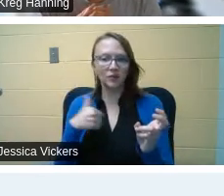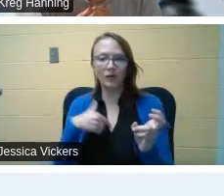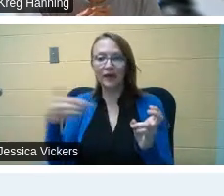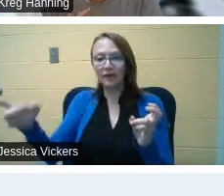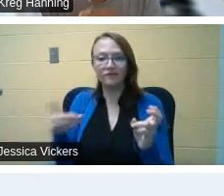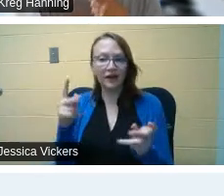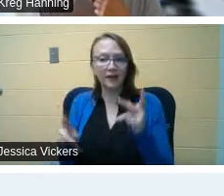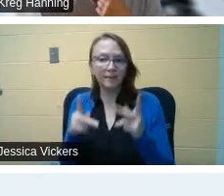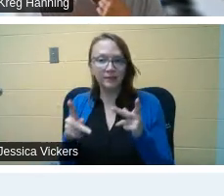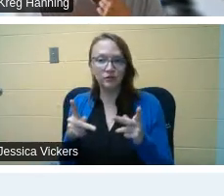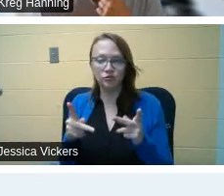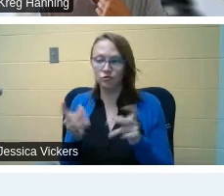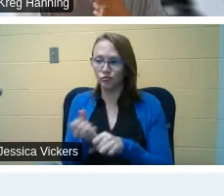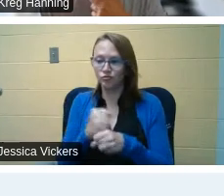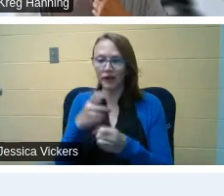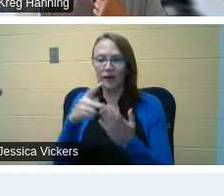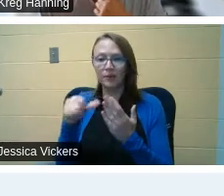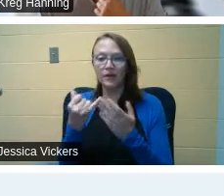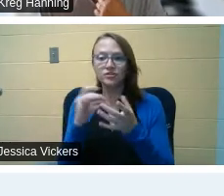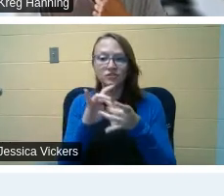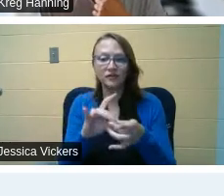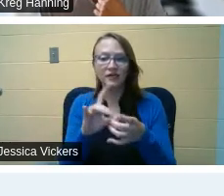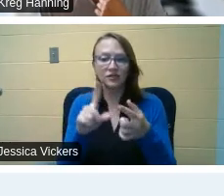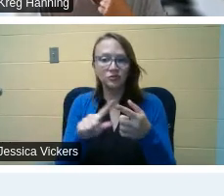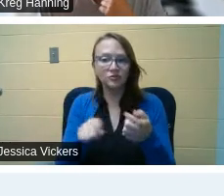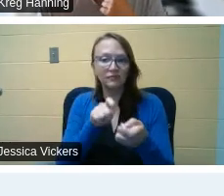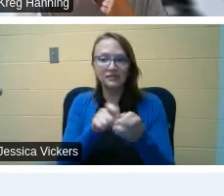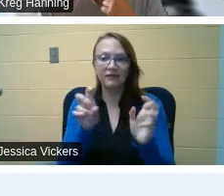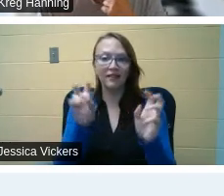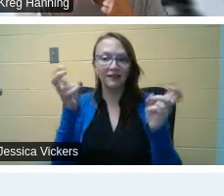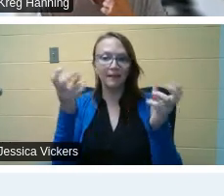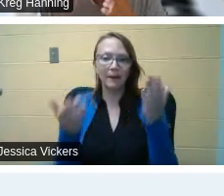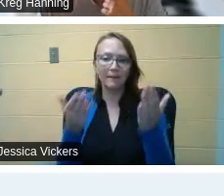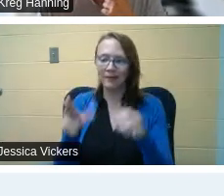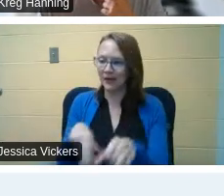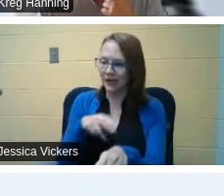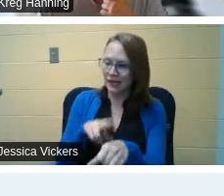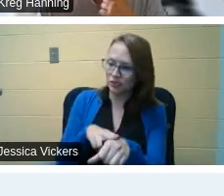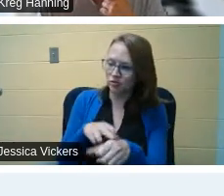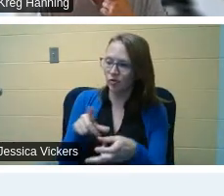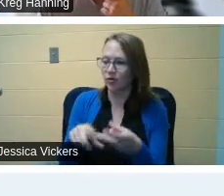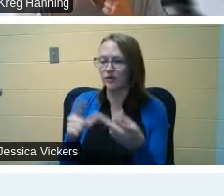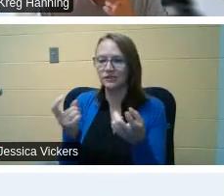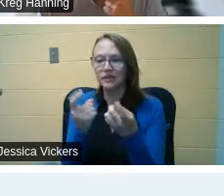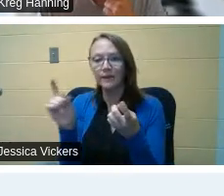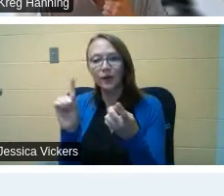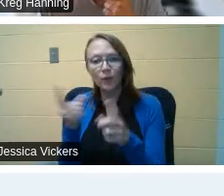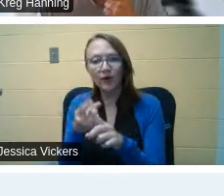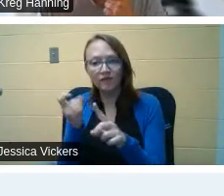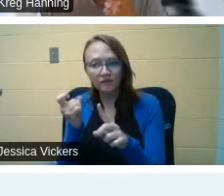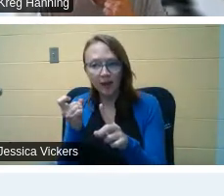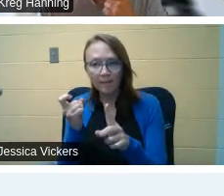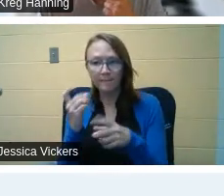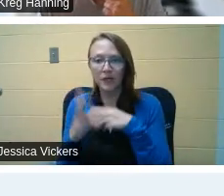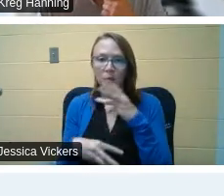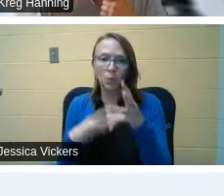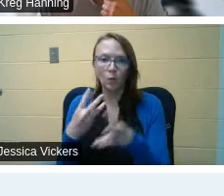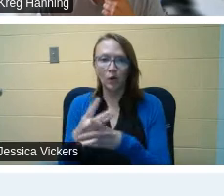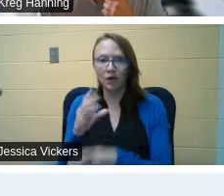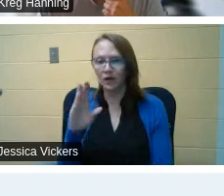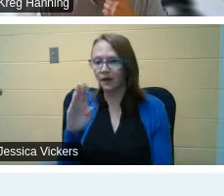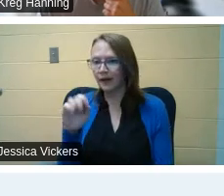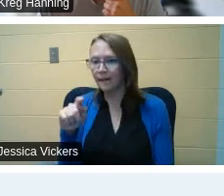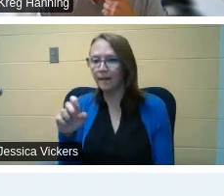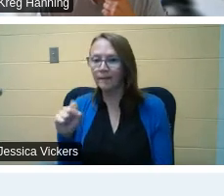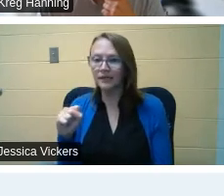around and share projects. So we've done like connecting with nature, celebrating where we're from, world beats. And you can